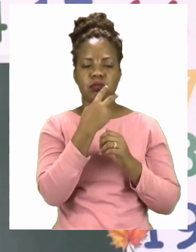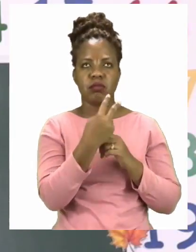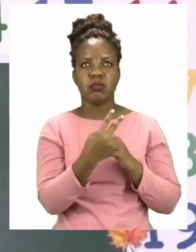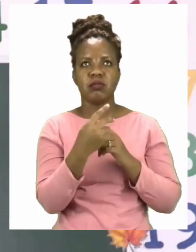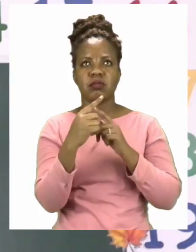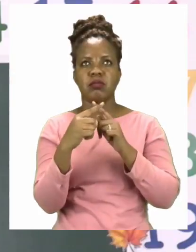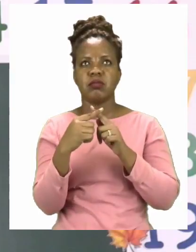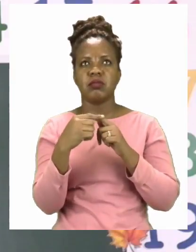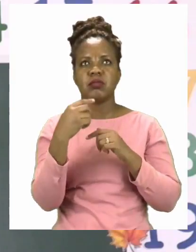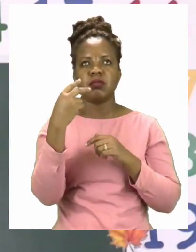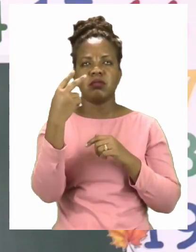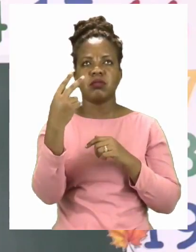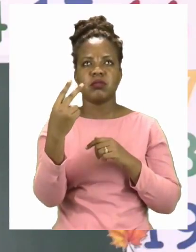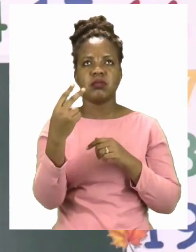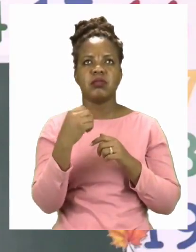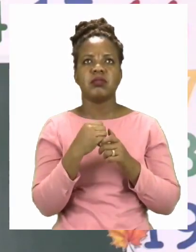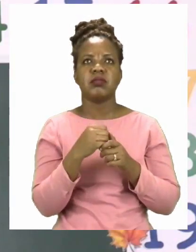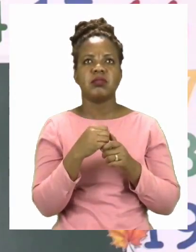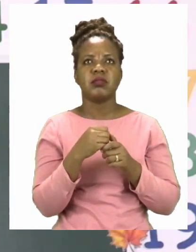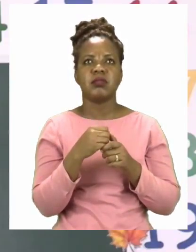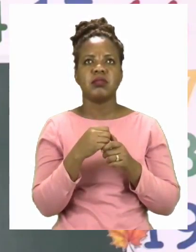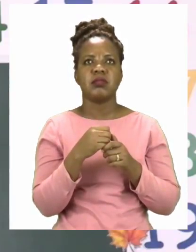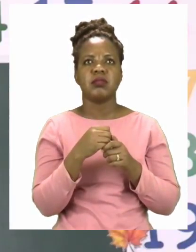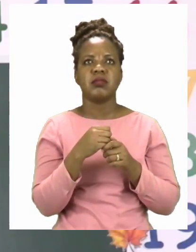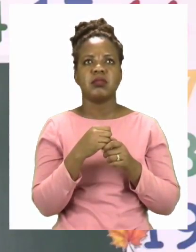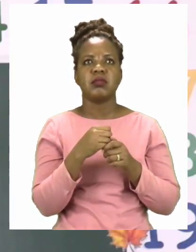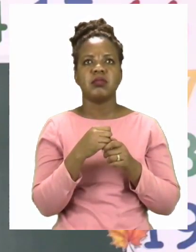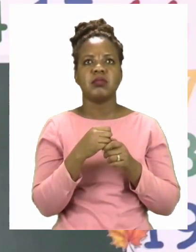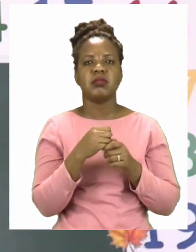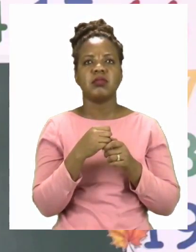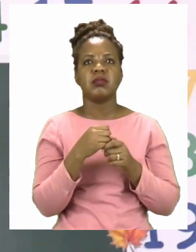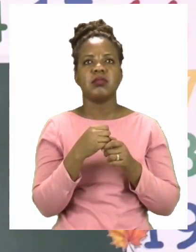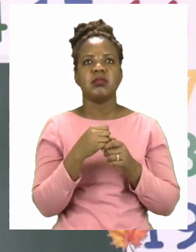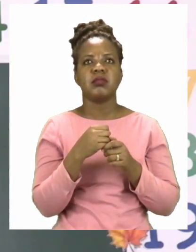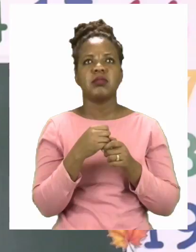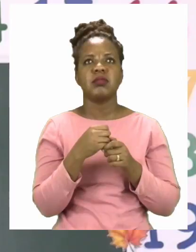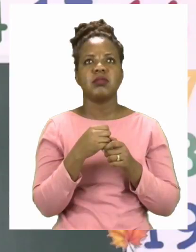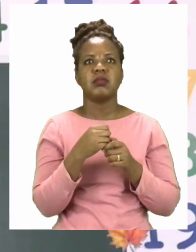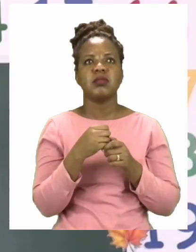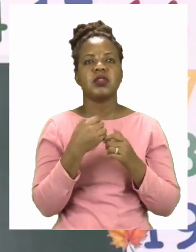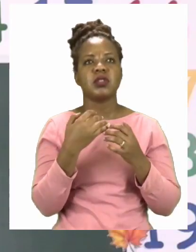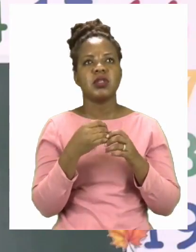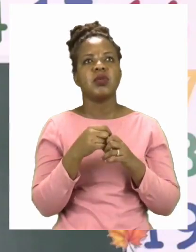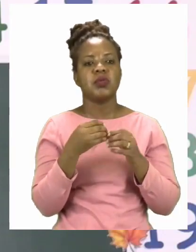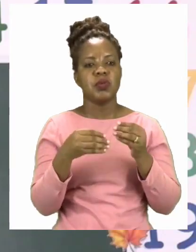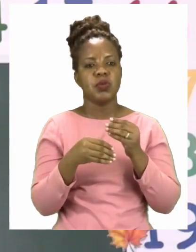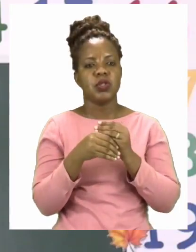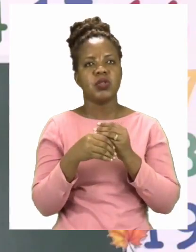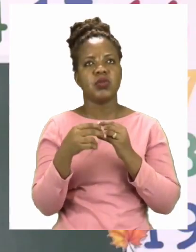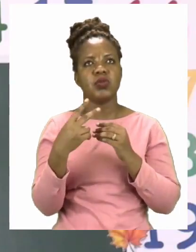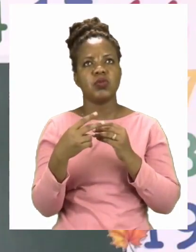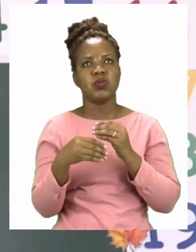2 times 2. To get this answer, we are counting in 2s. So if we